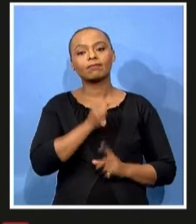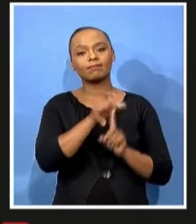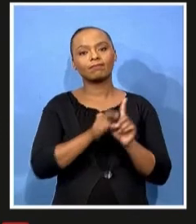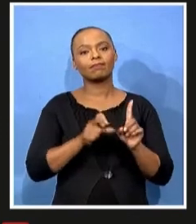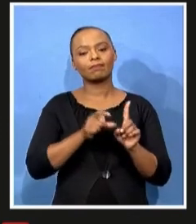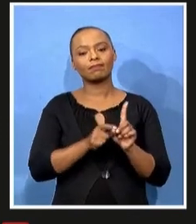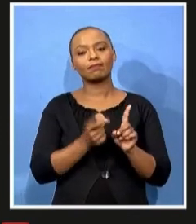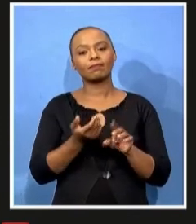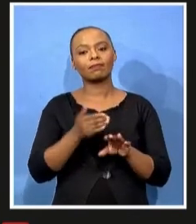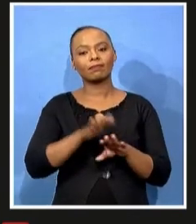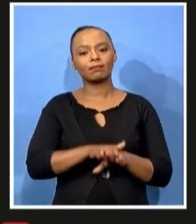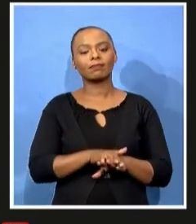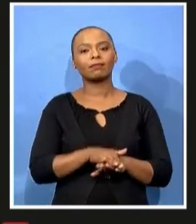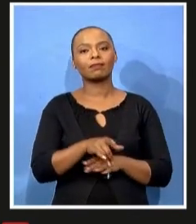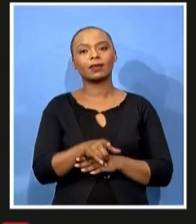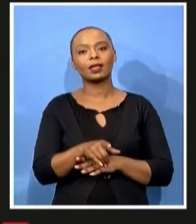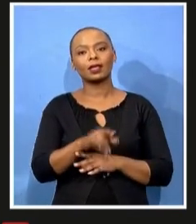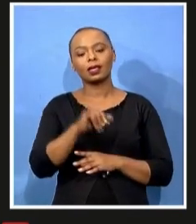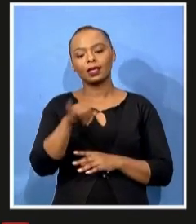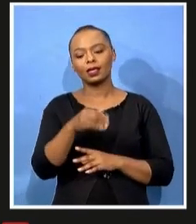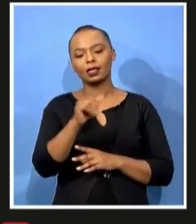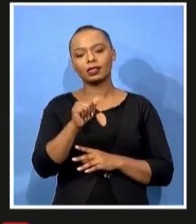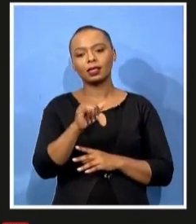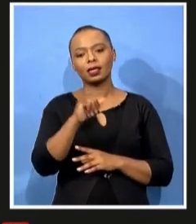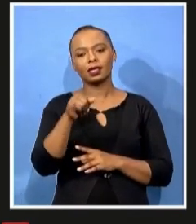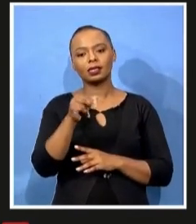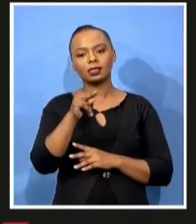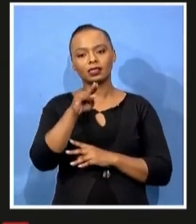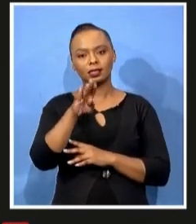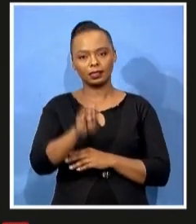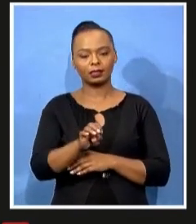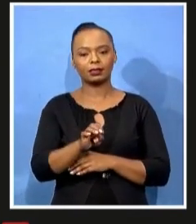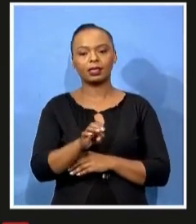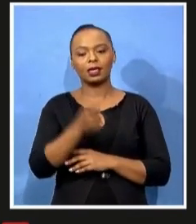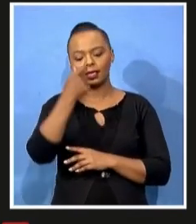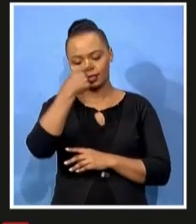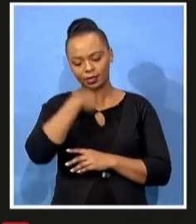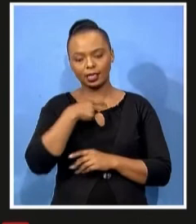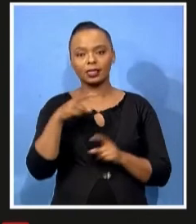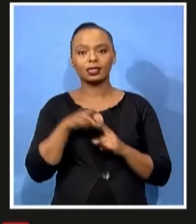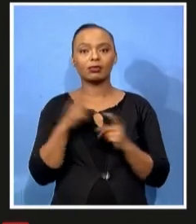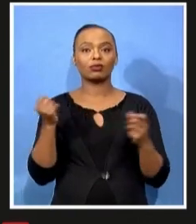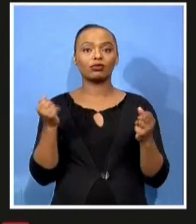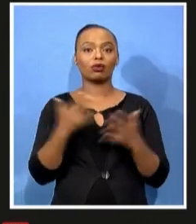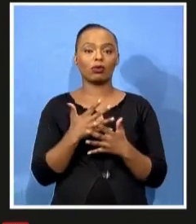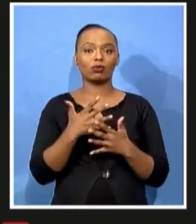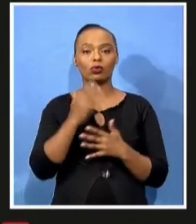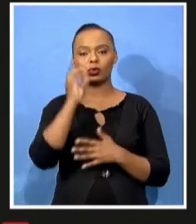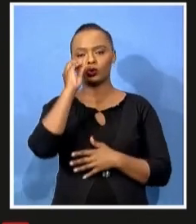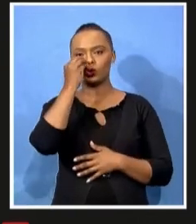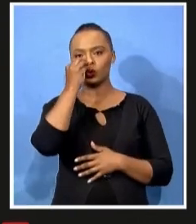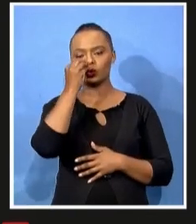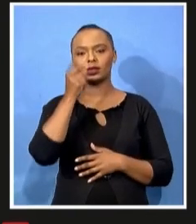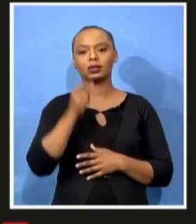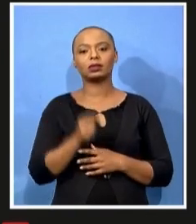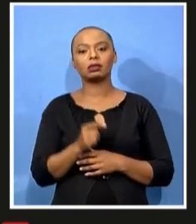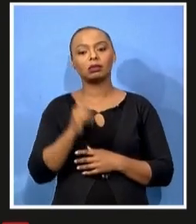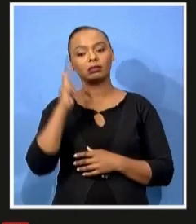It was a very sad and shocking news to learn of her passing. We know